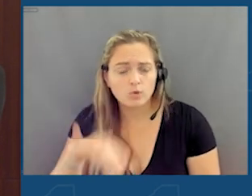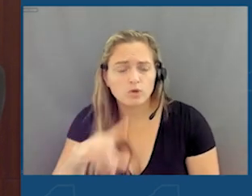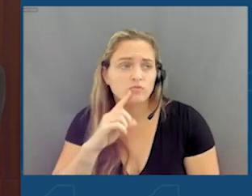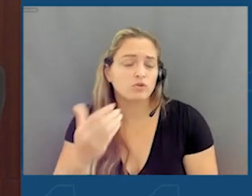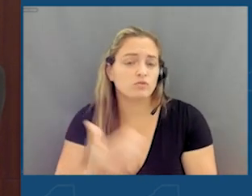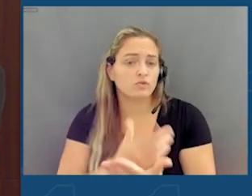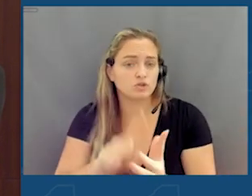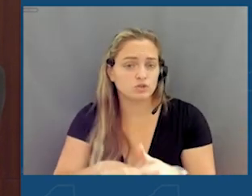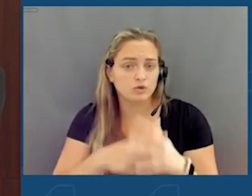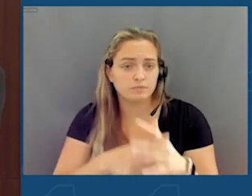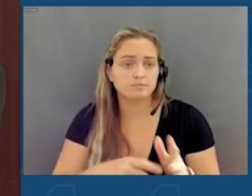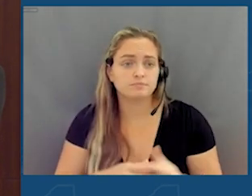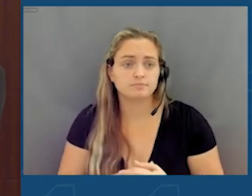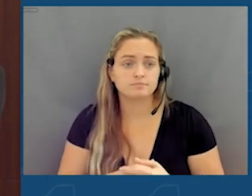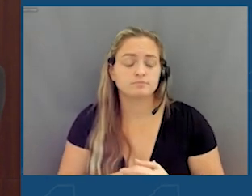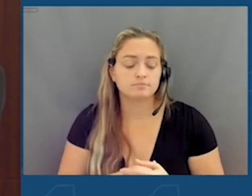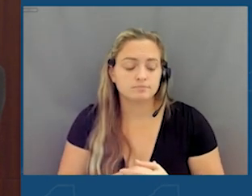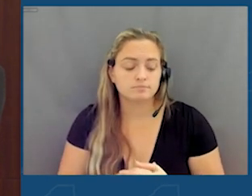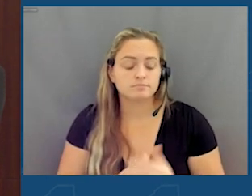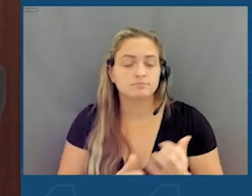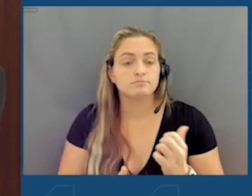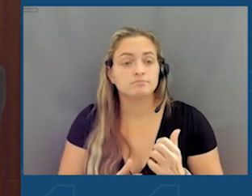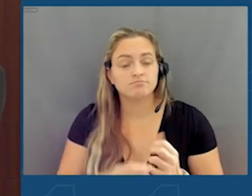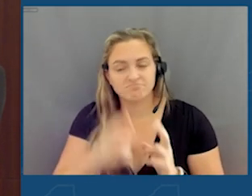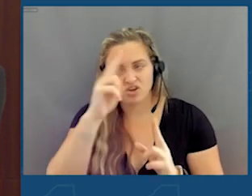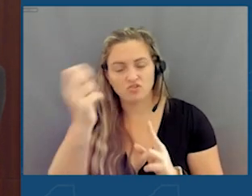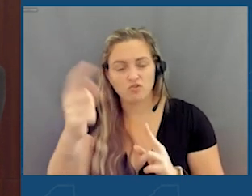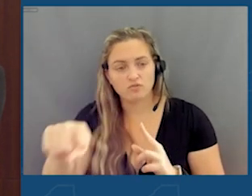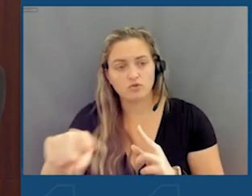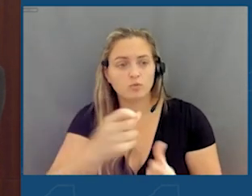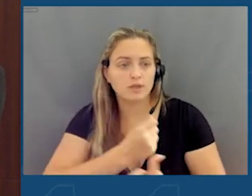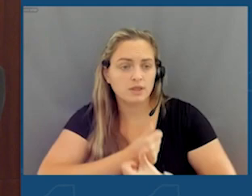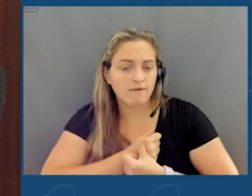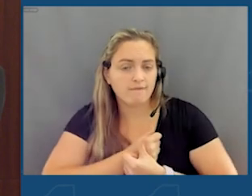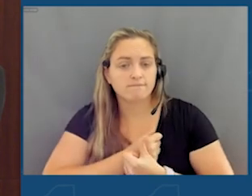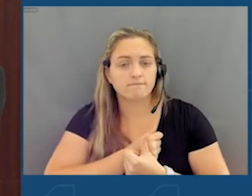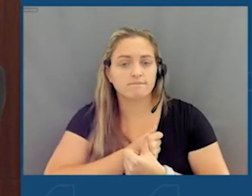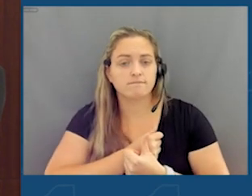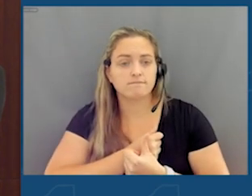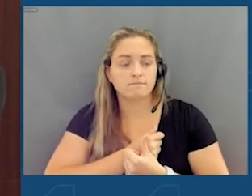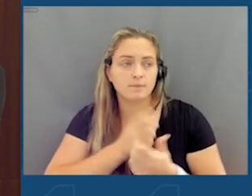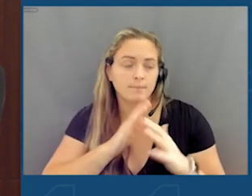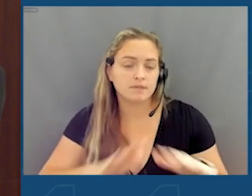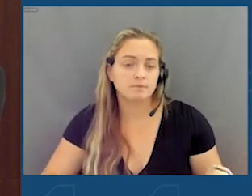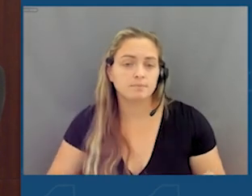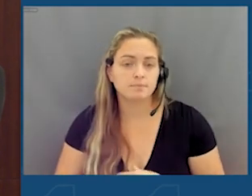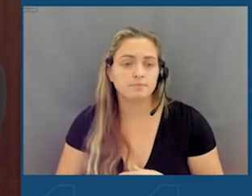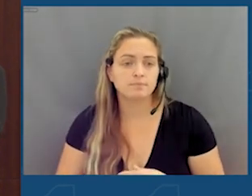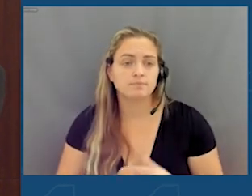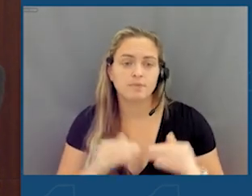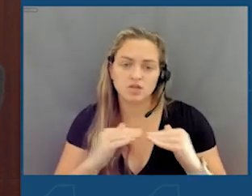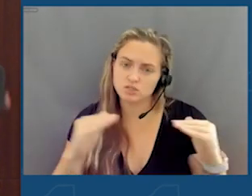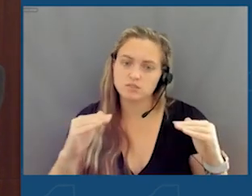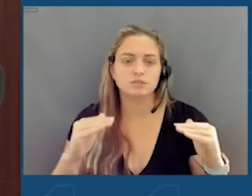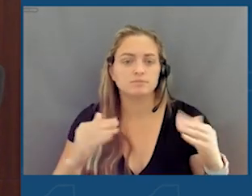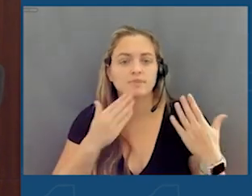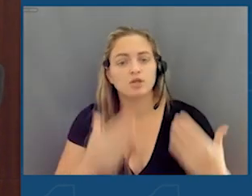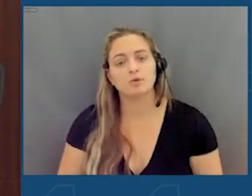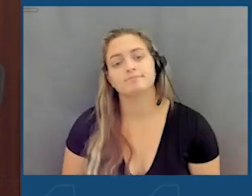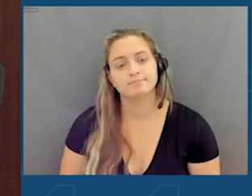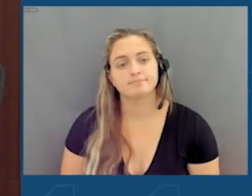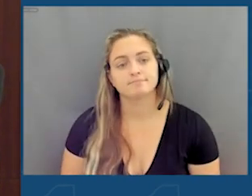start. I honor each of you today with love, peace, and justice. Thank